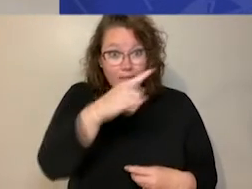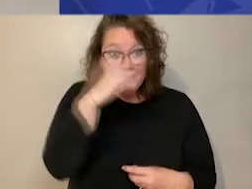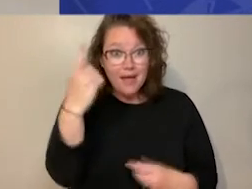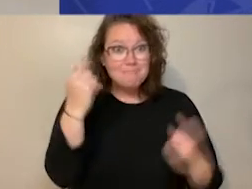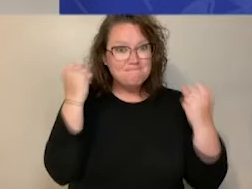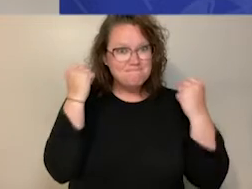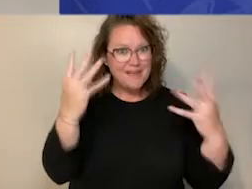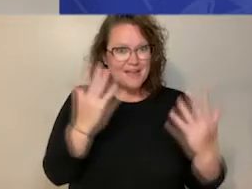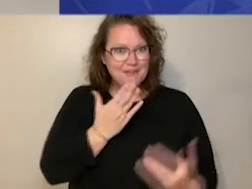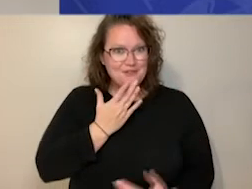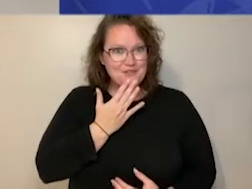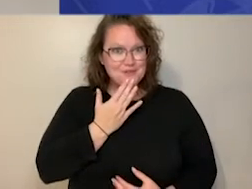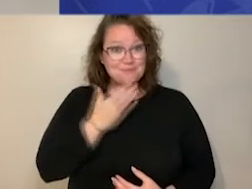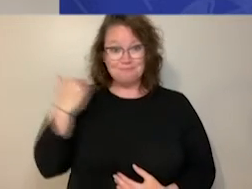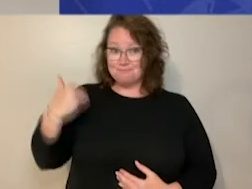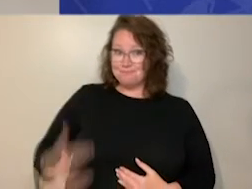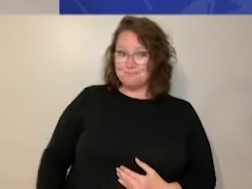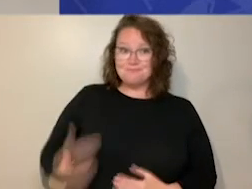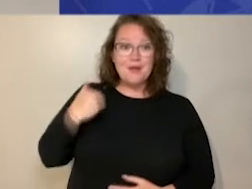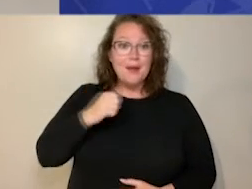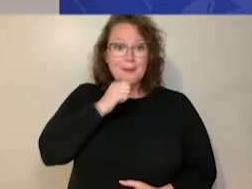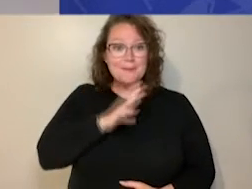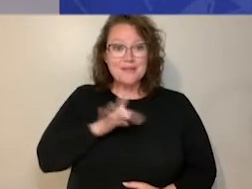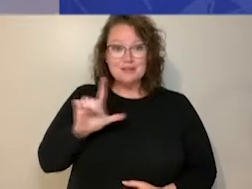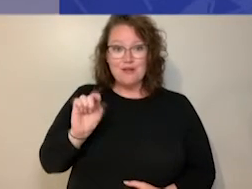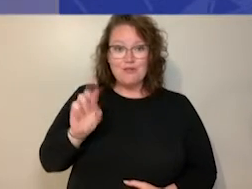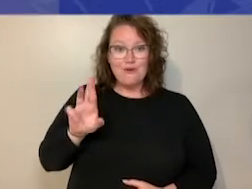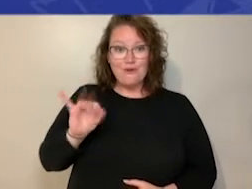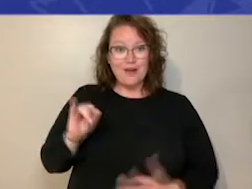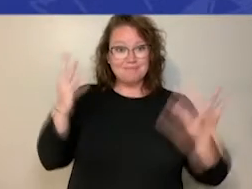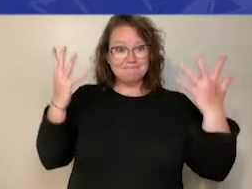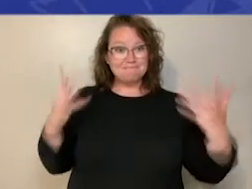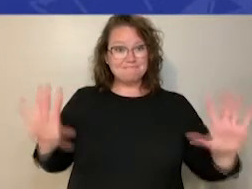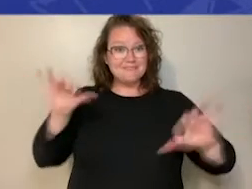This is Miss Lori, and this has been Science Time.